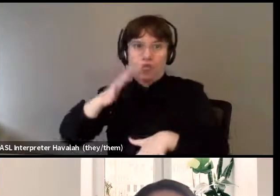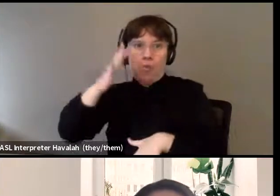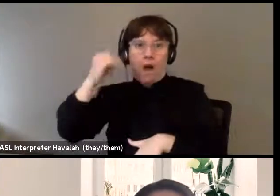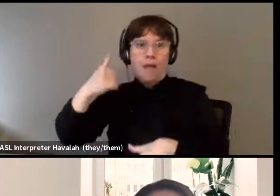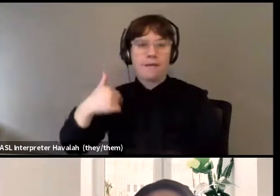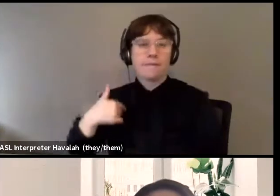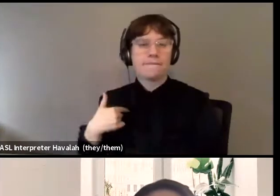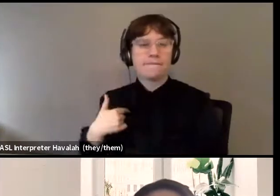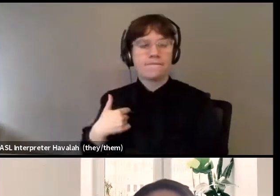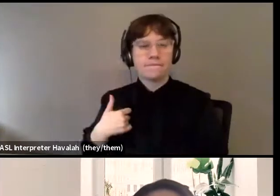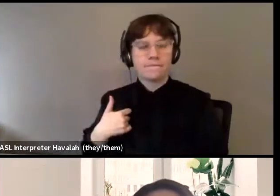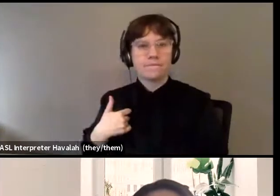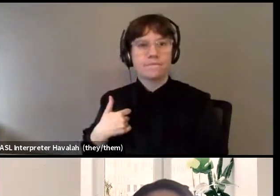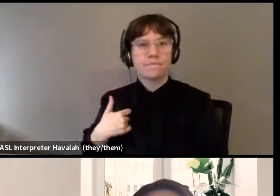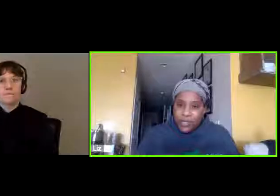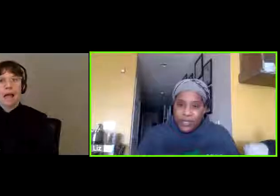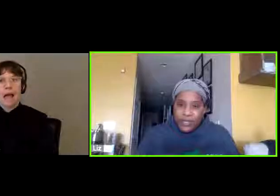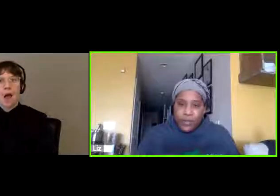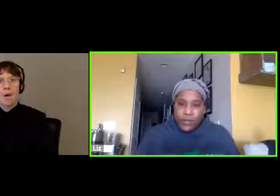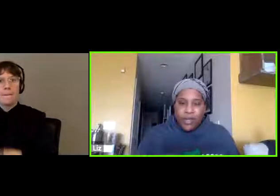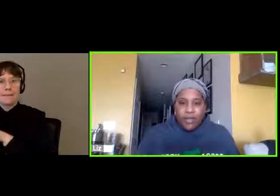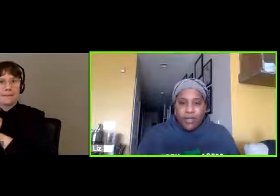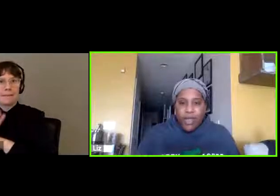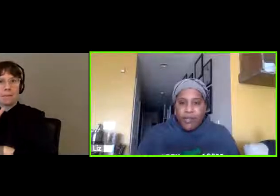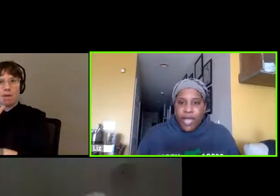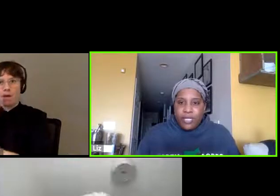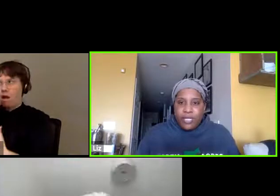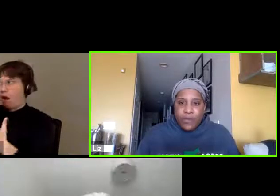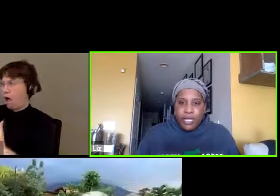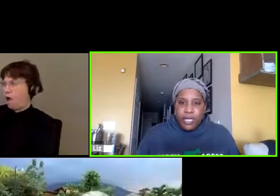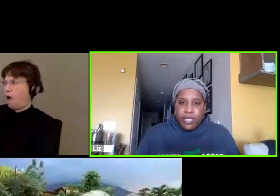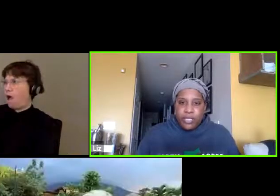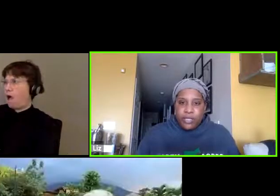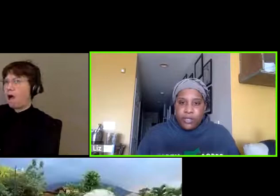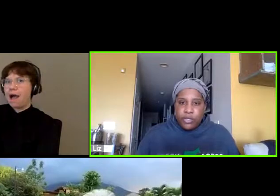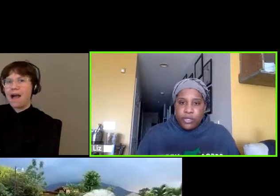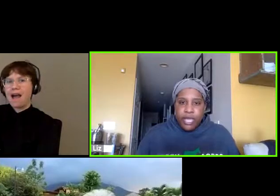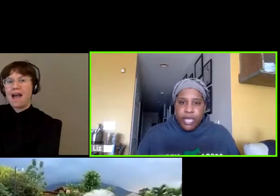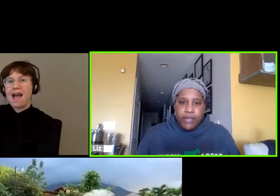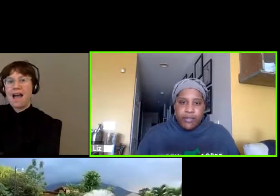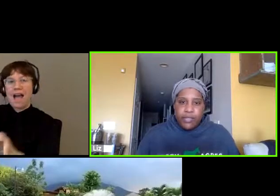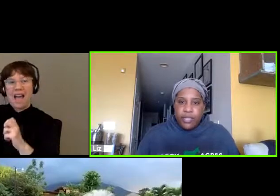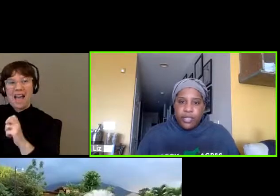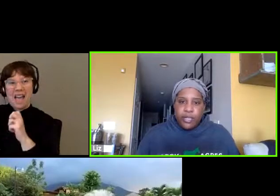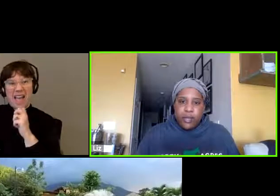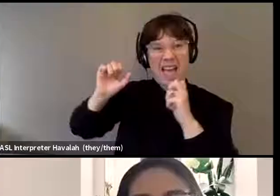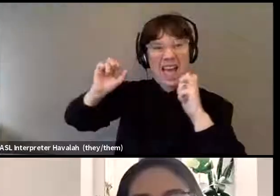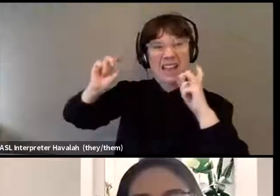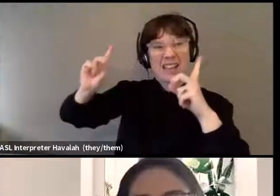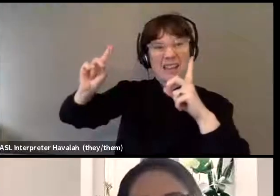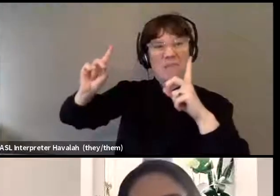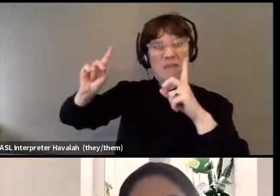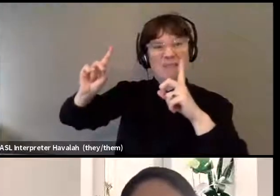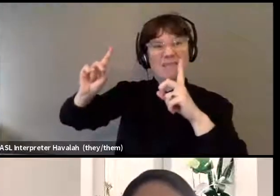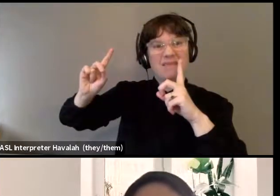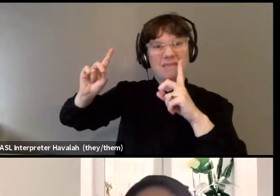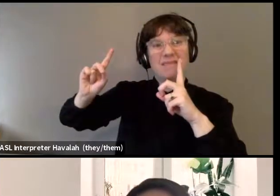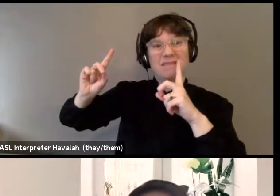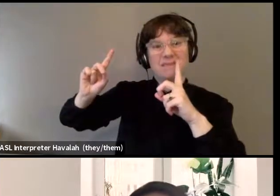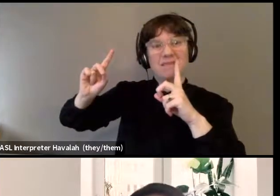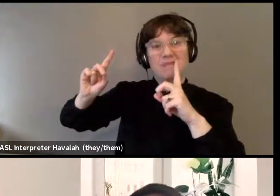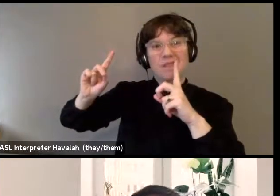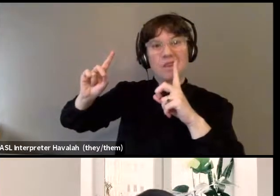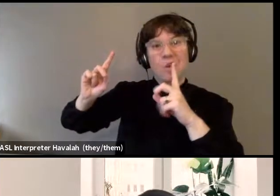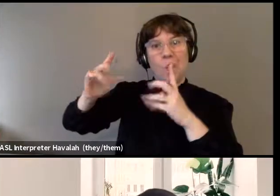get people interested in what we're doing. So a lot of academic institutions have, you know, asked us to be part of